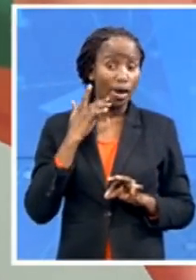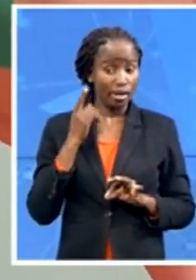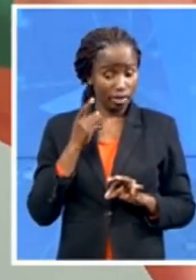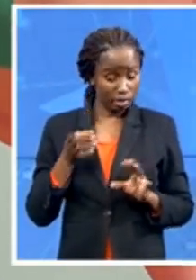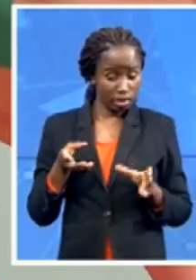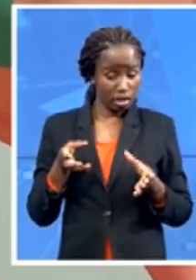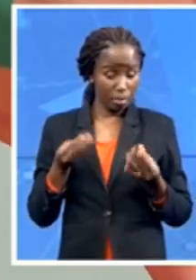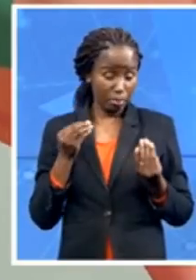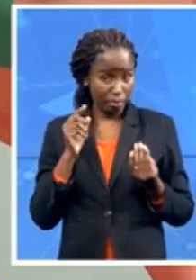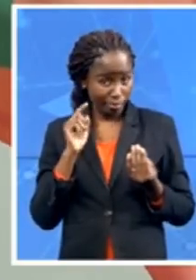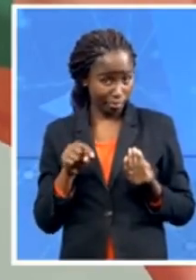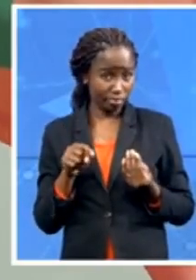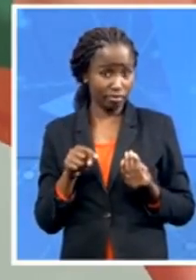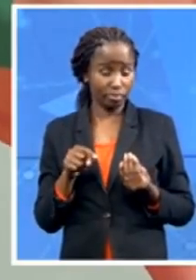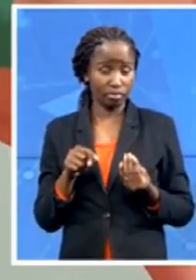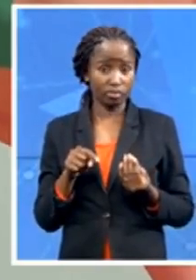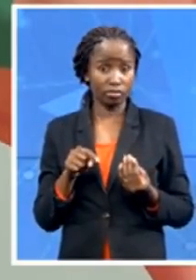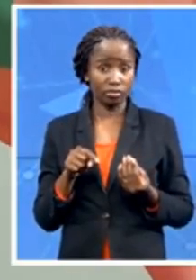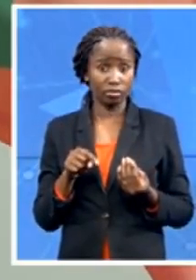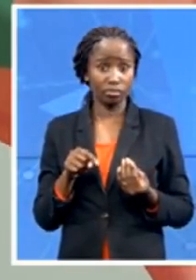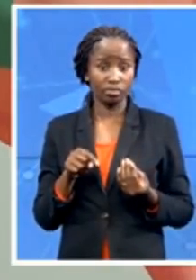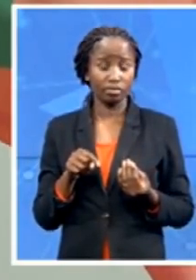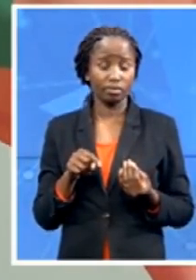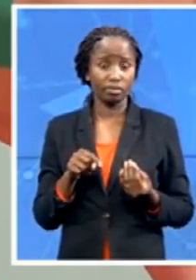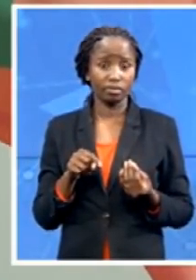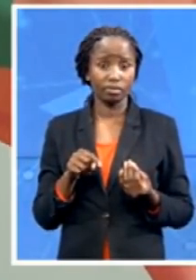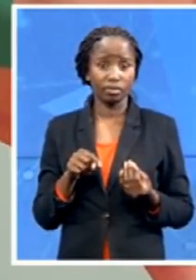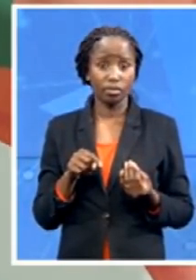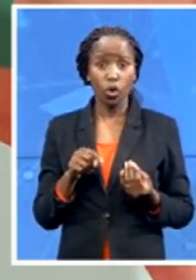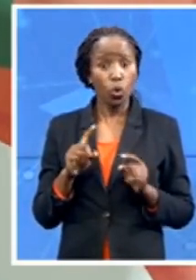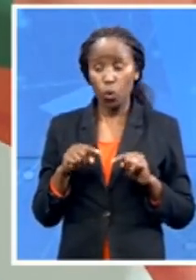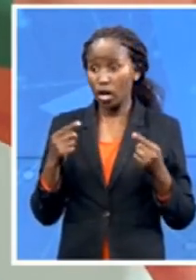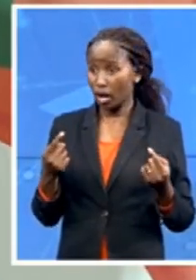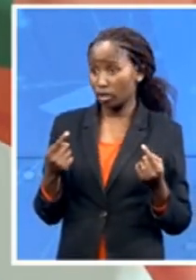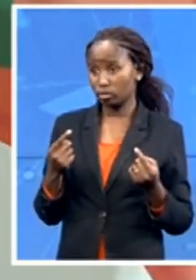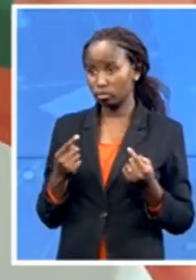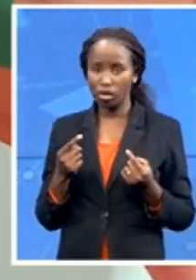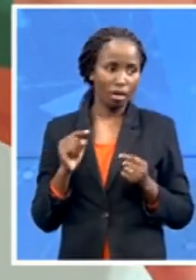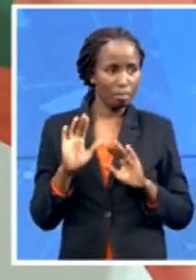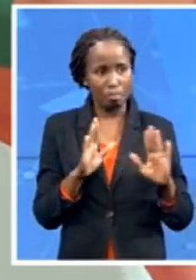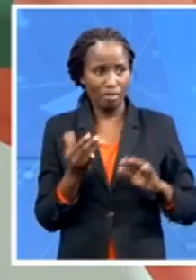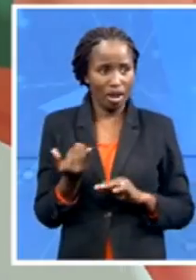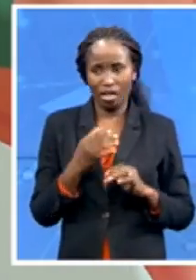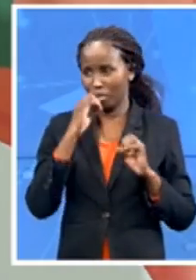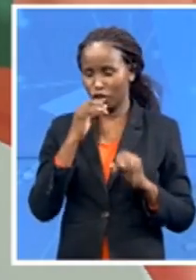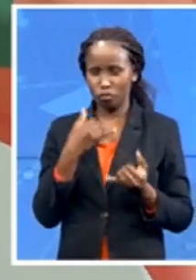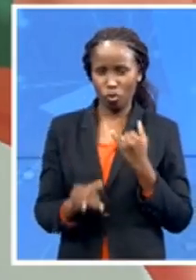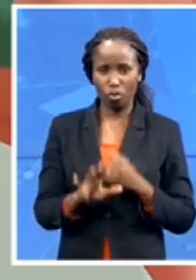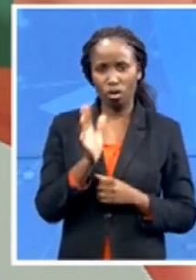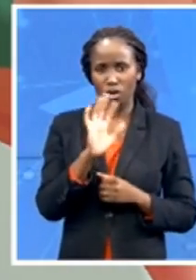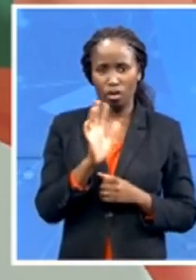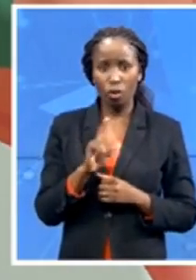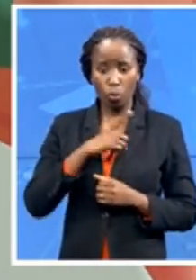coast along as if nothing is wrong, whilst the people are deprived of their constitutional